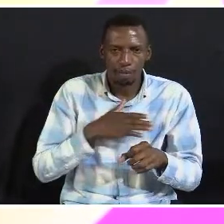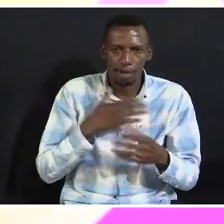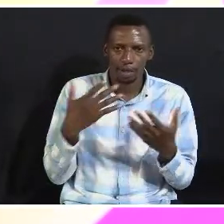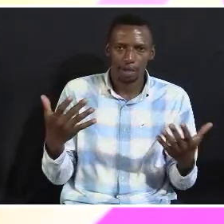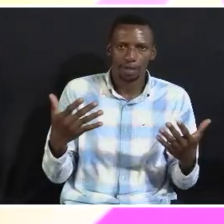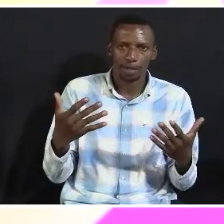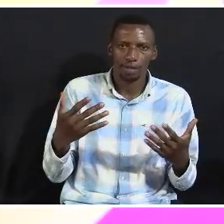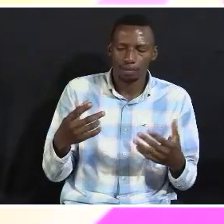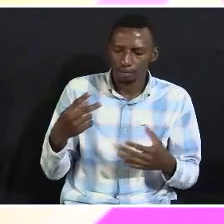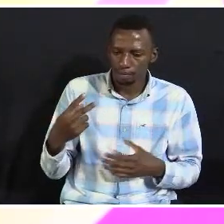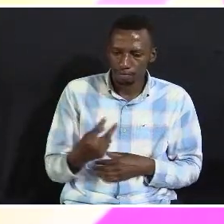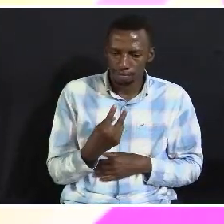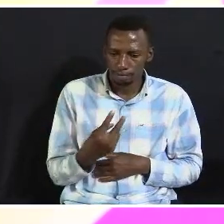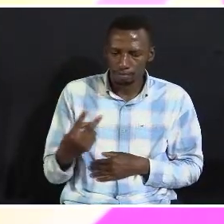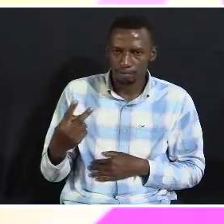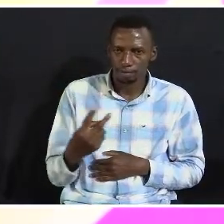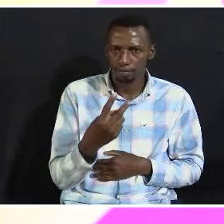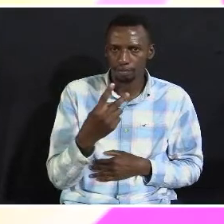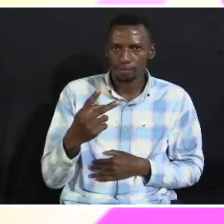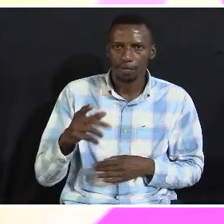me along my life,